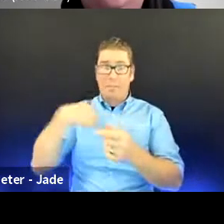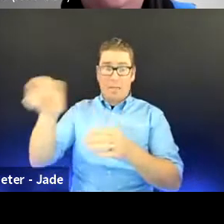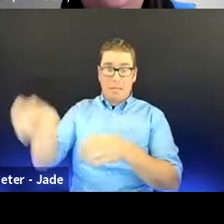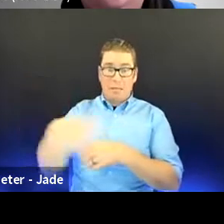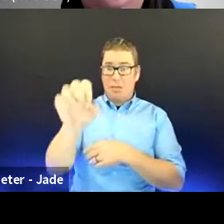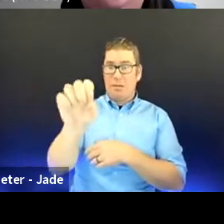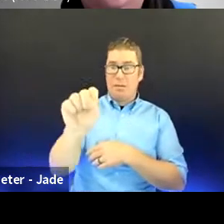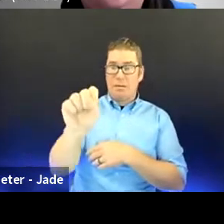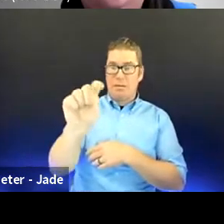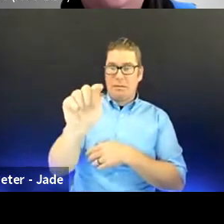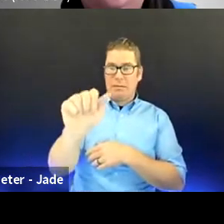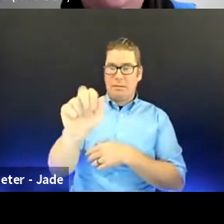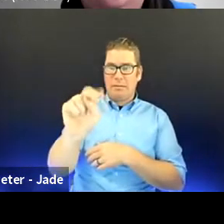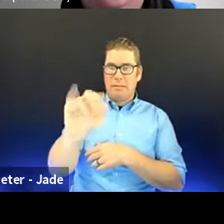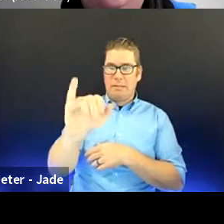Turlock,